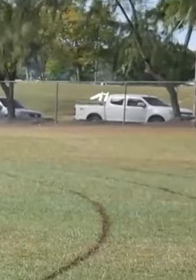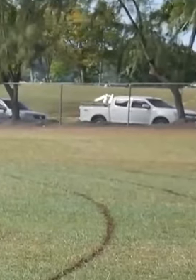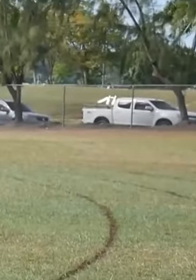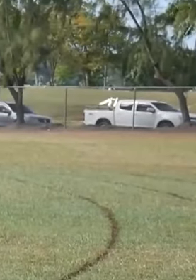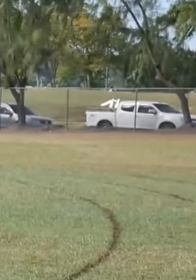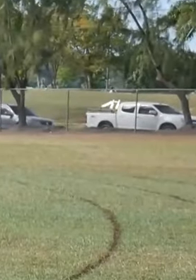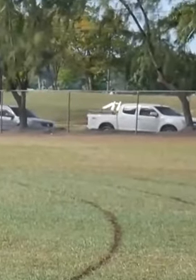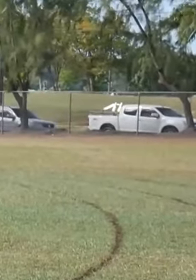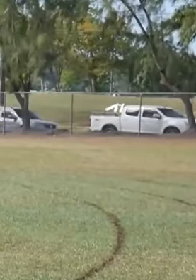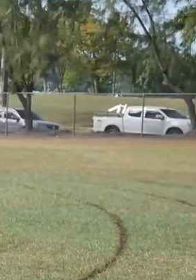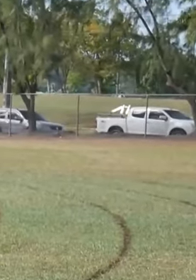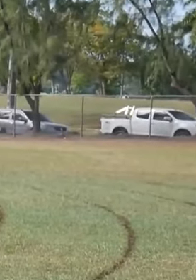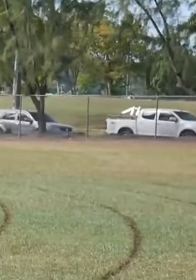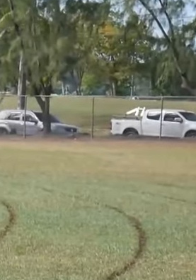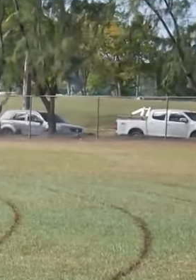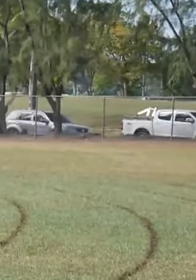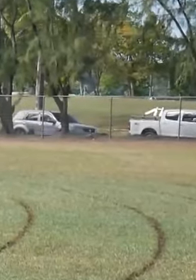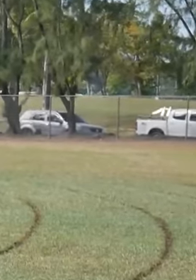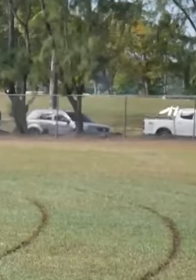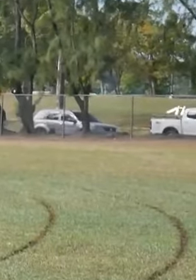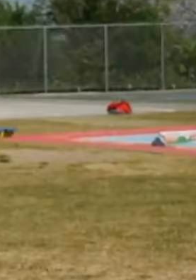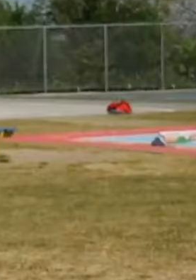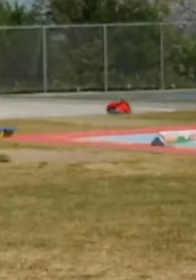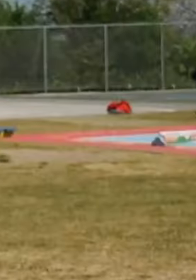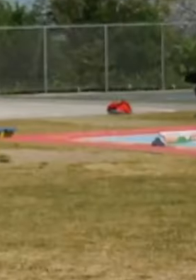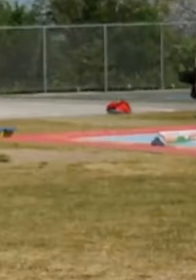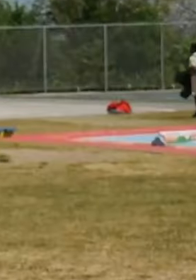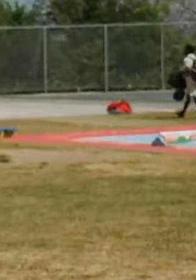your title, or do you think it will be a little easier?